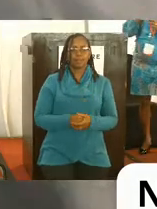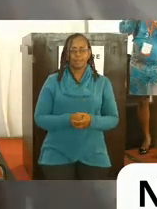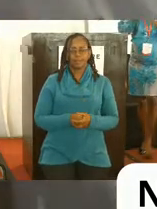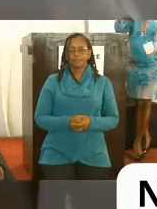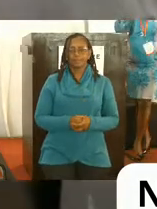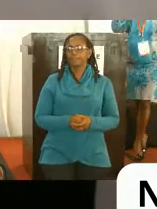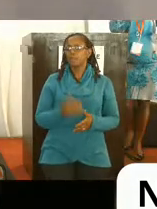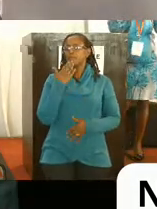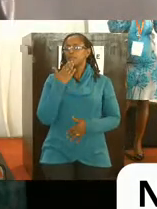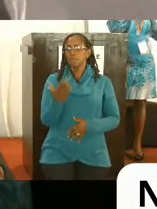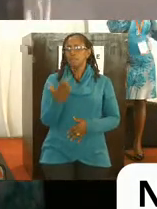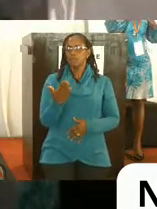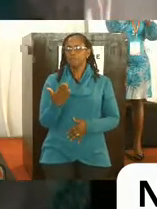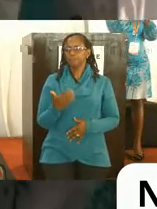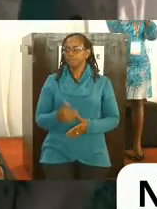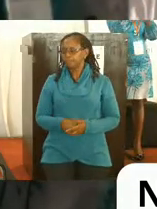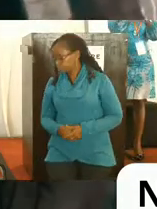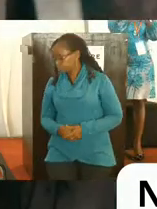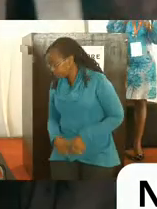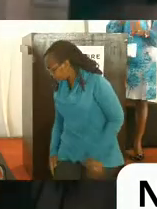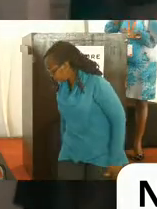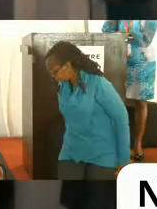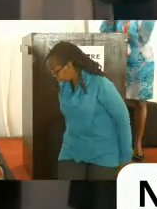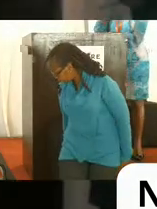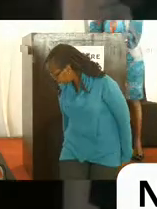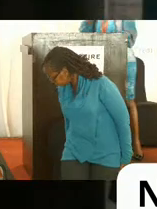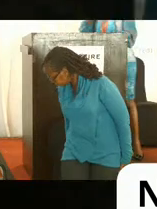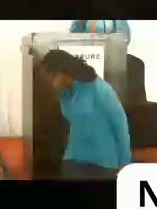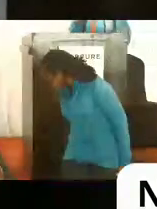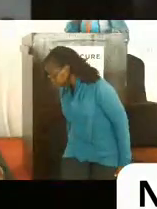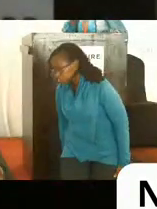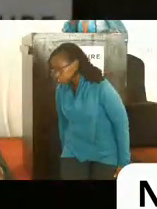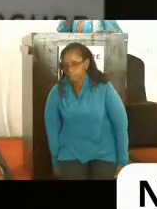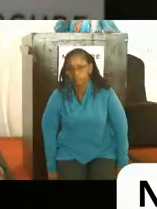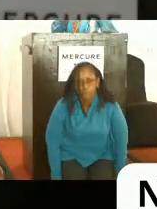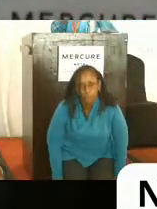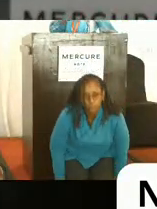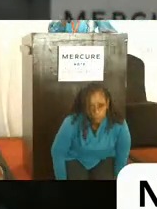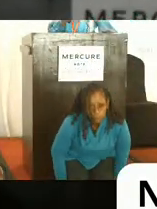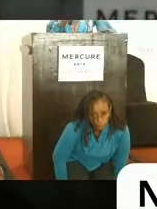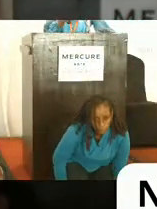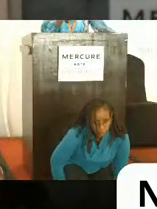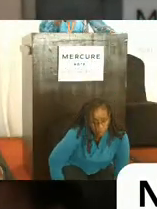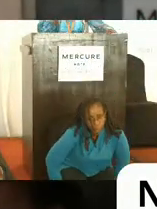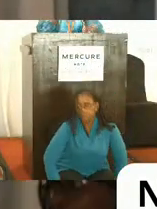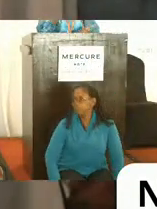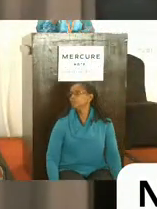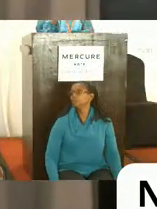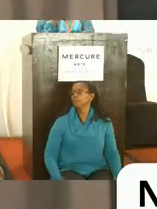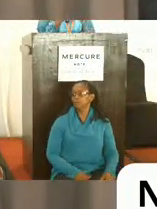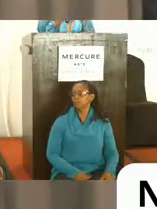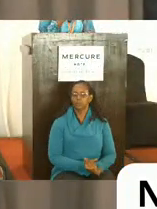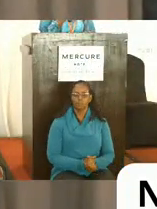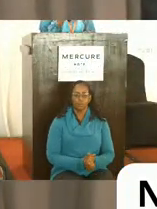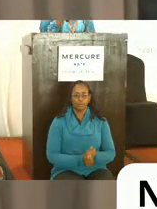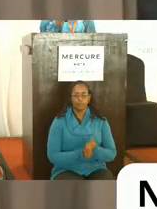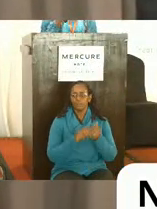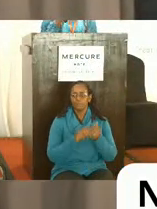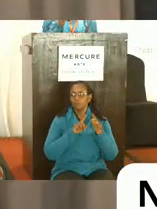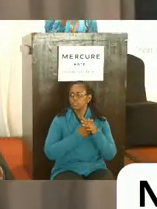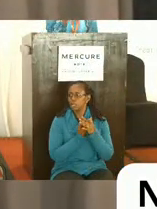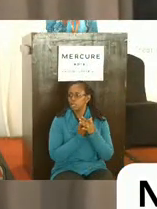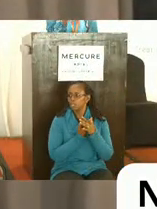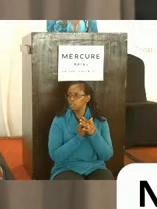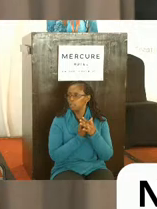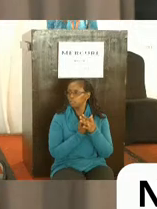thank you we can now be seated thank you to start us off I would like to take this